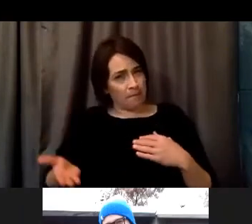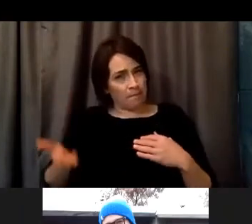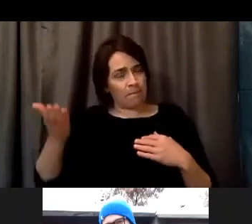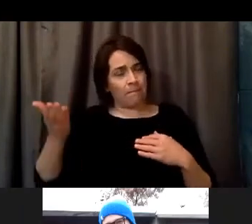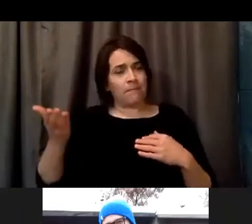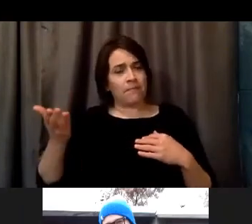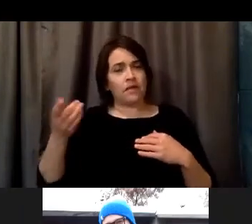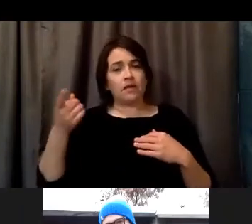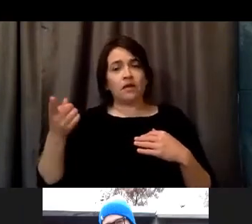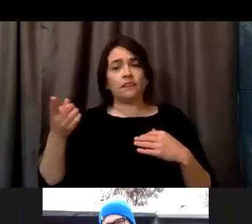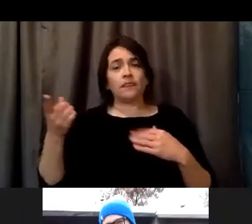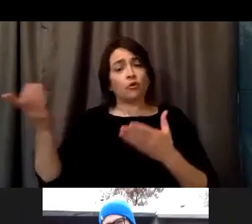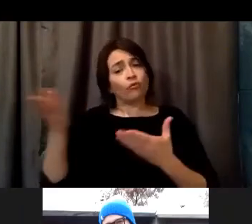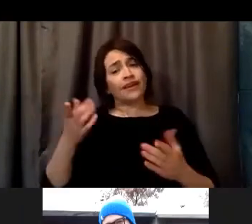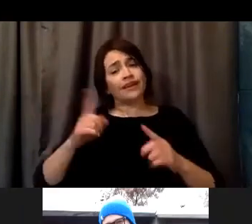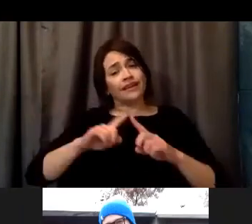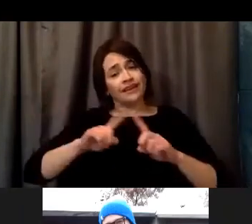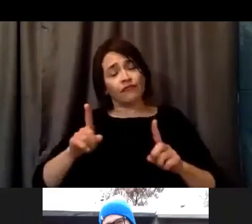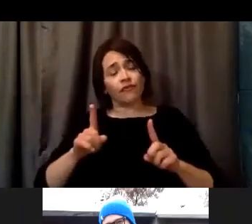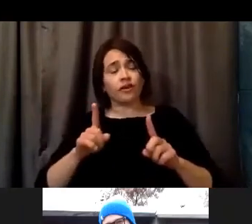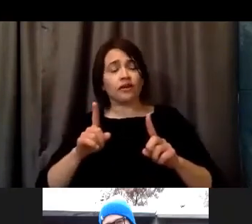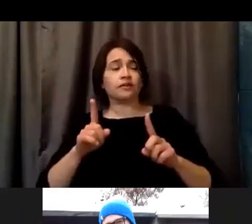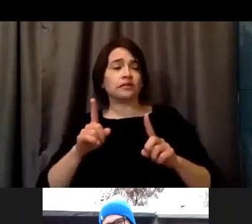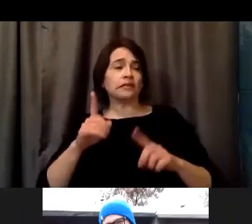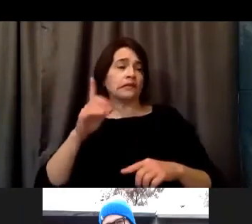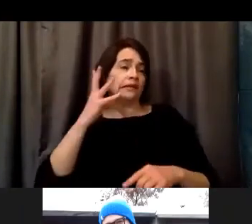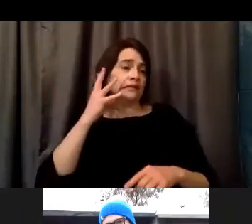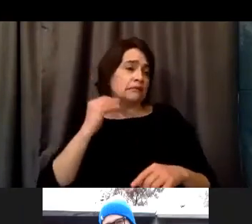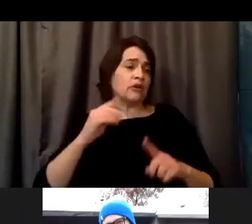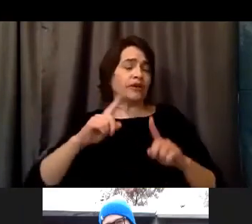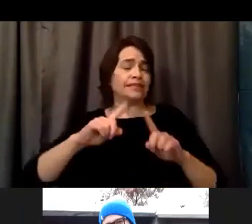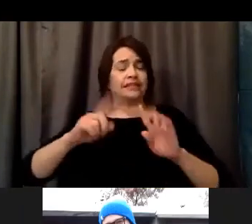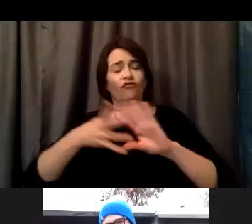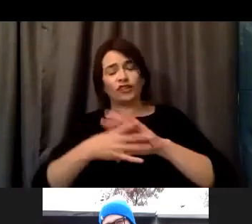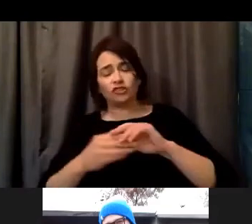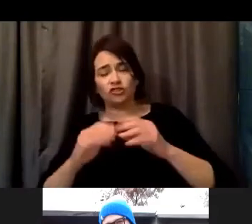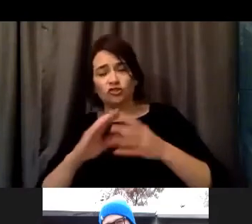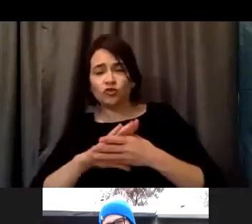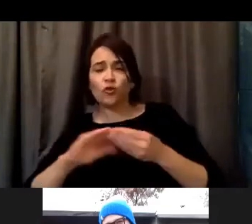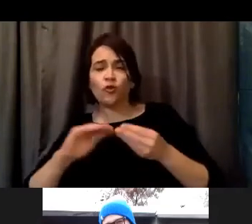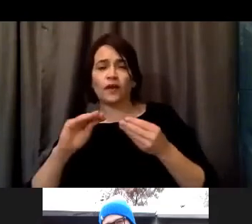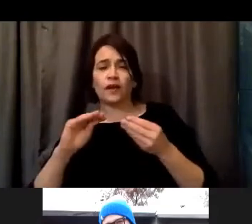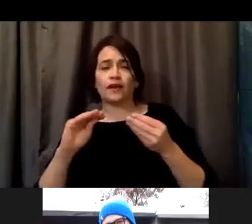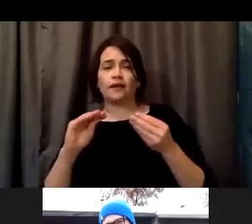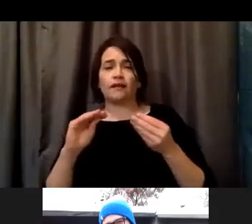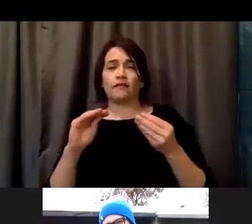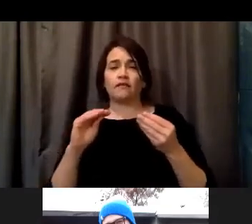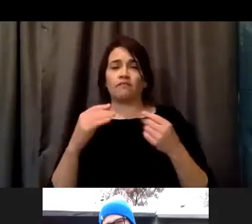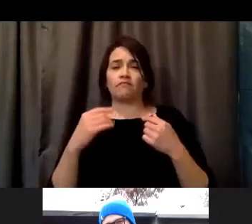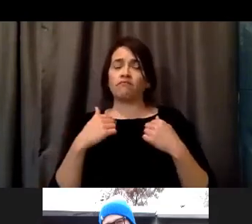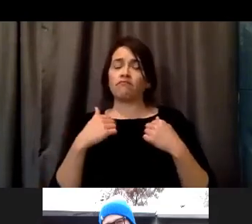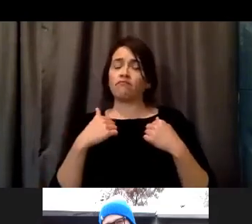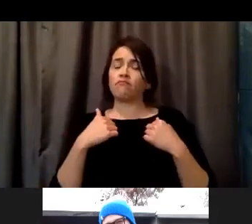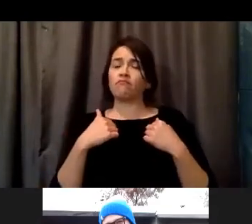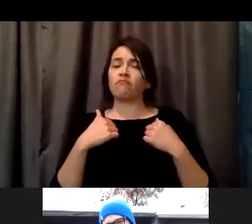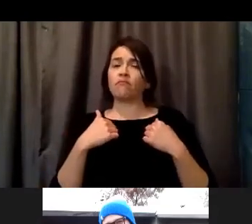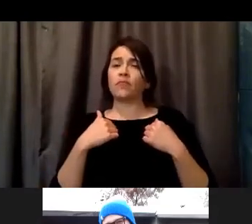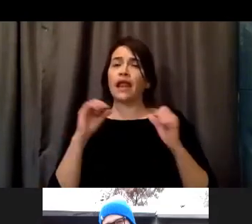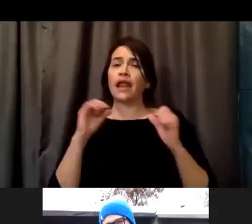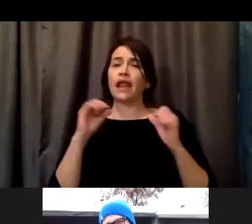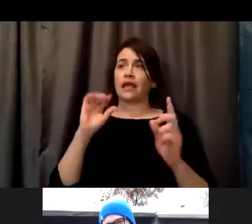different story, a different example, a different paradigm that I can relate to from a different focal